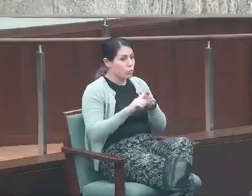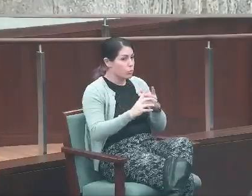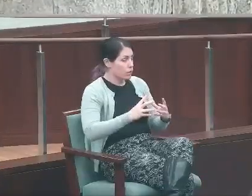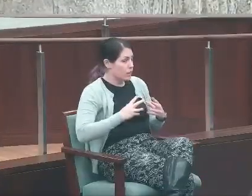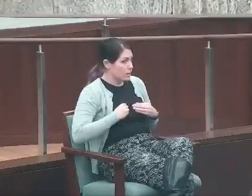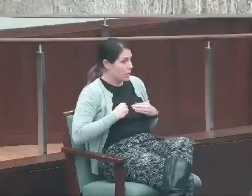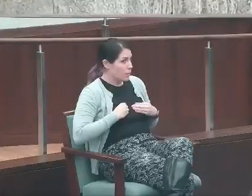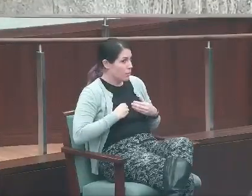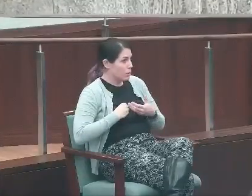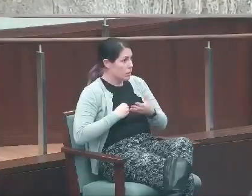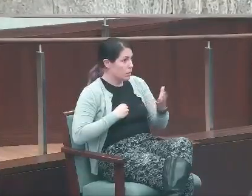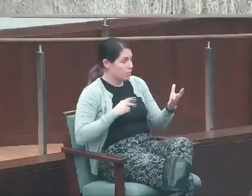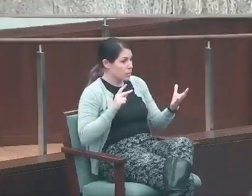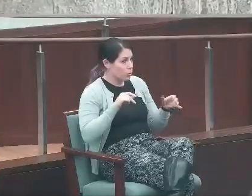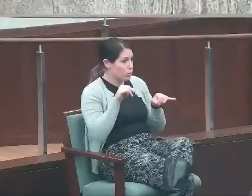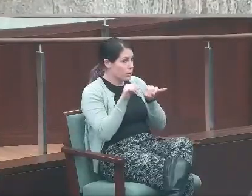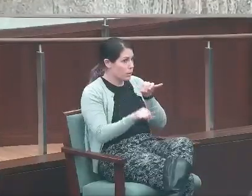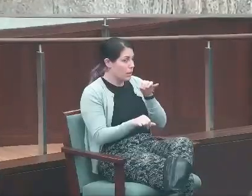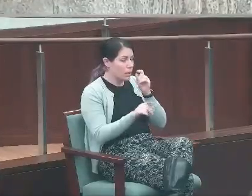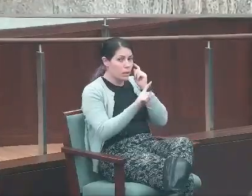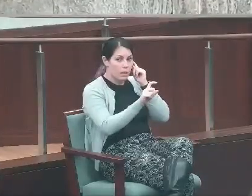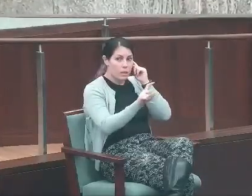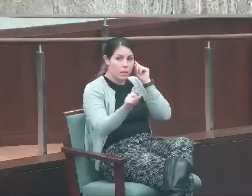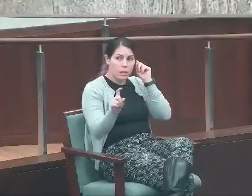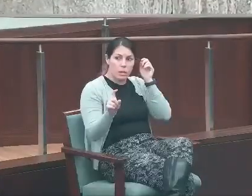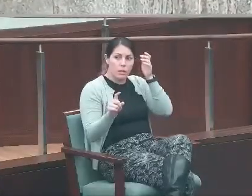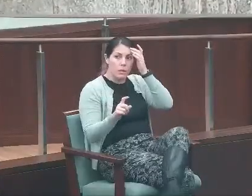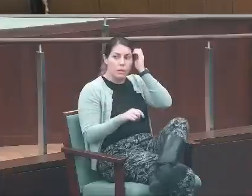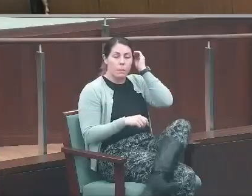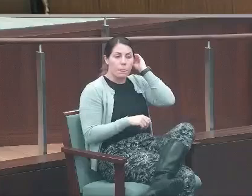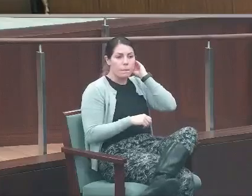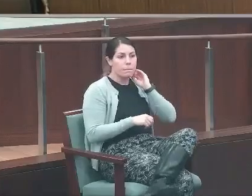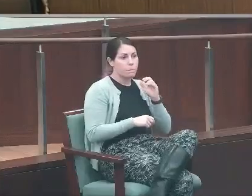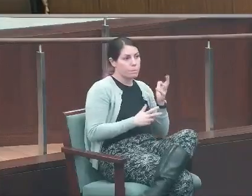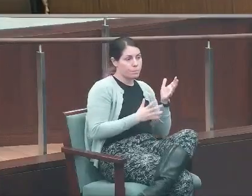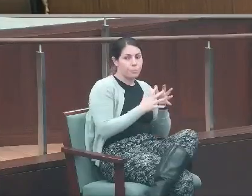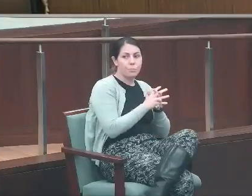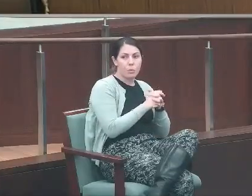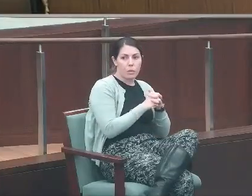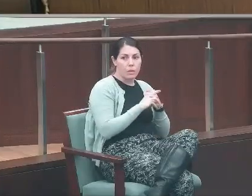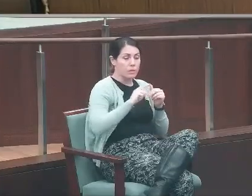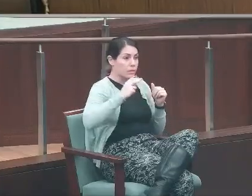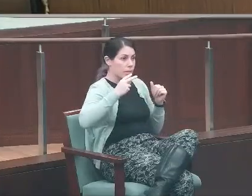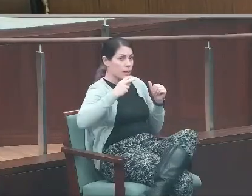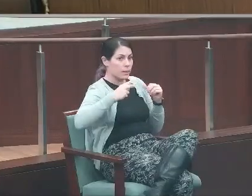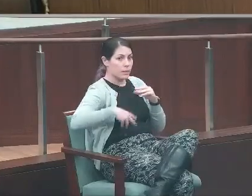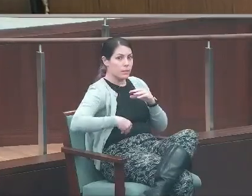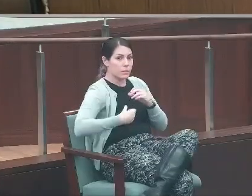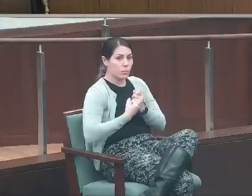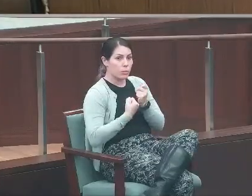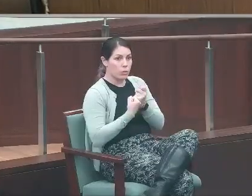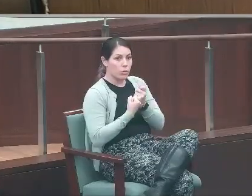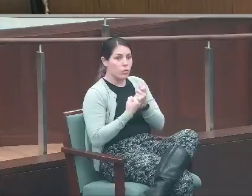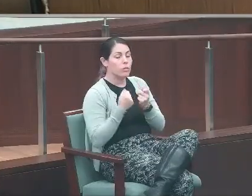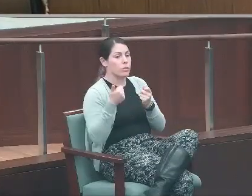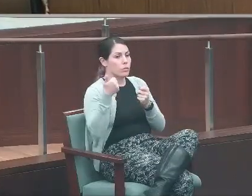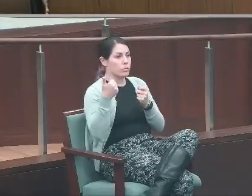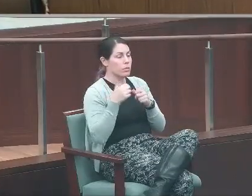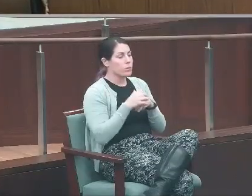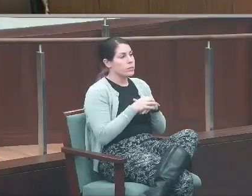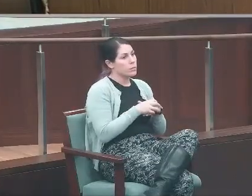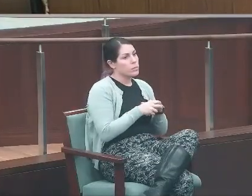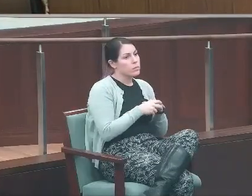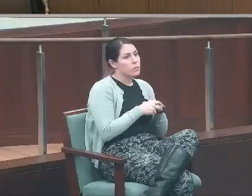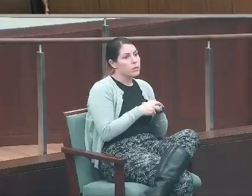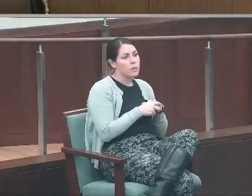those people. So moved. It's been moved. And is there a second for that? Second back there